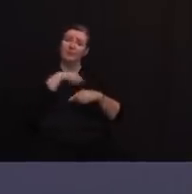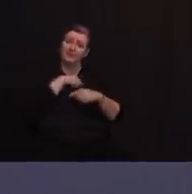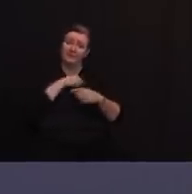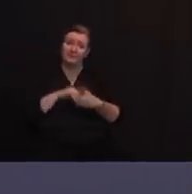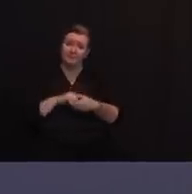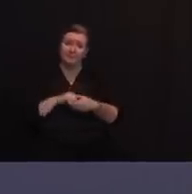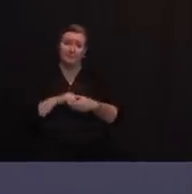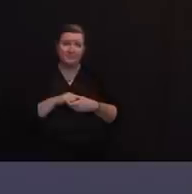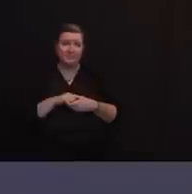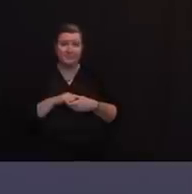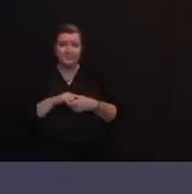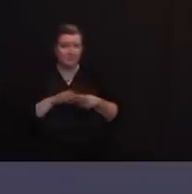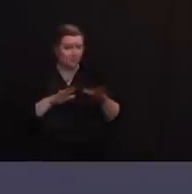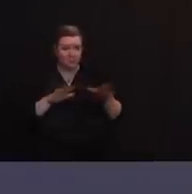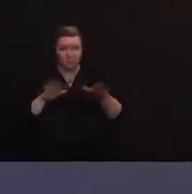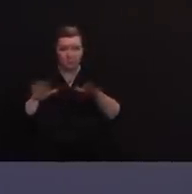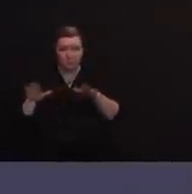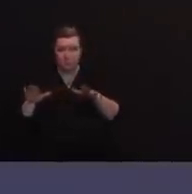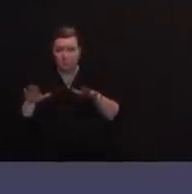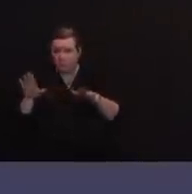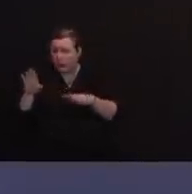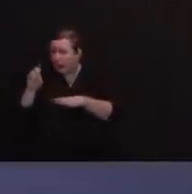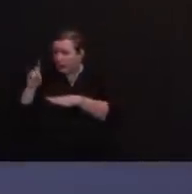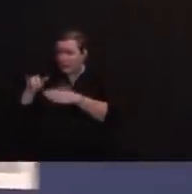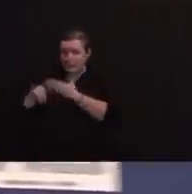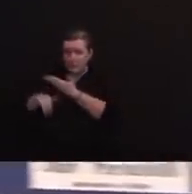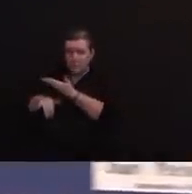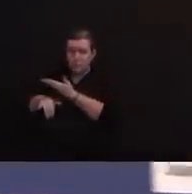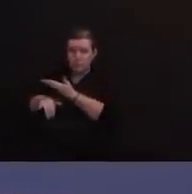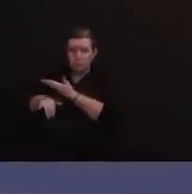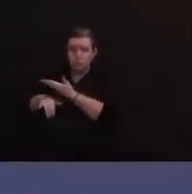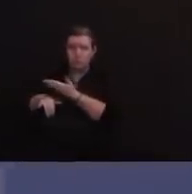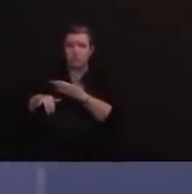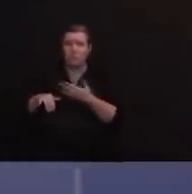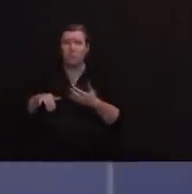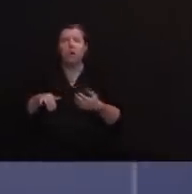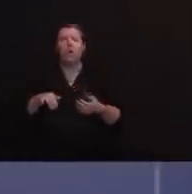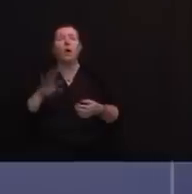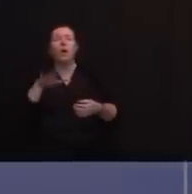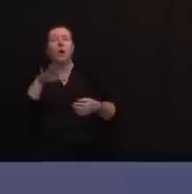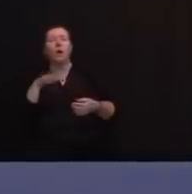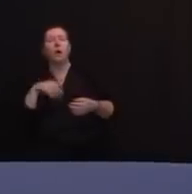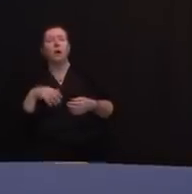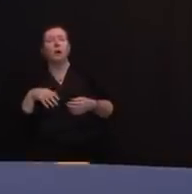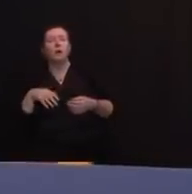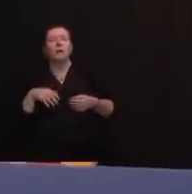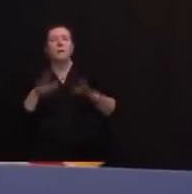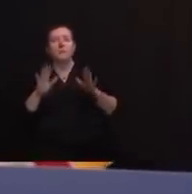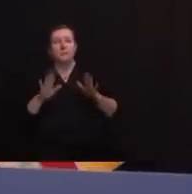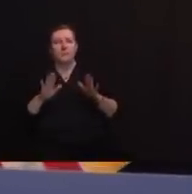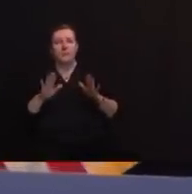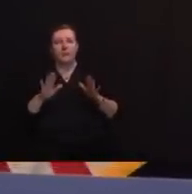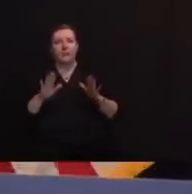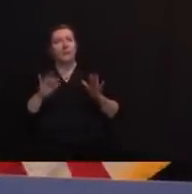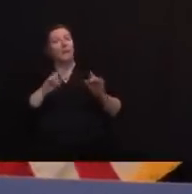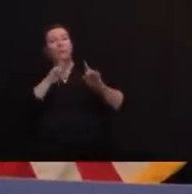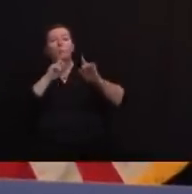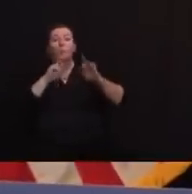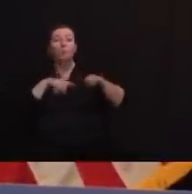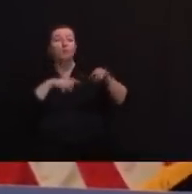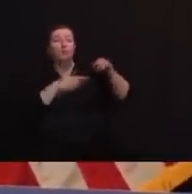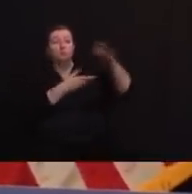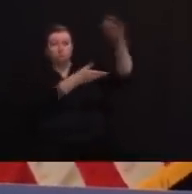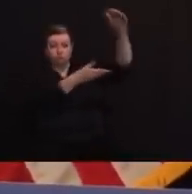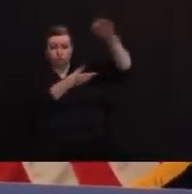something? Just that I think it's possible, and we maybe have to check that those shipments also include the second